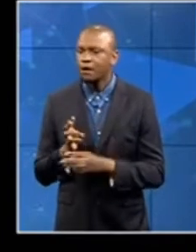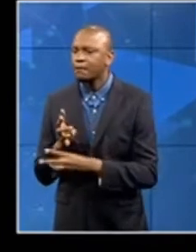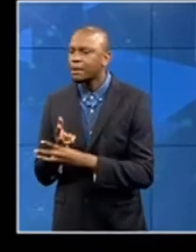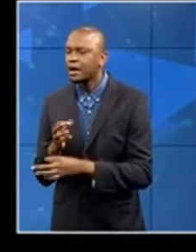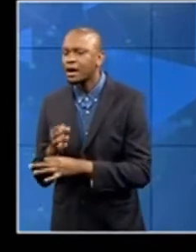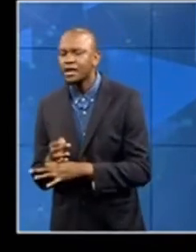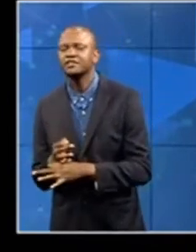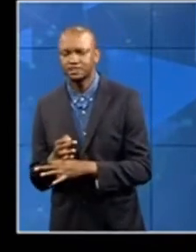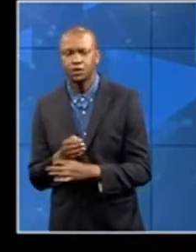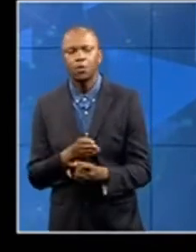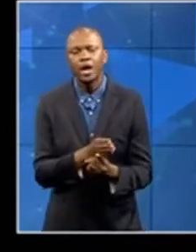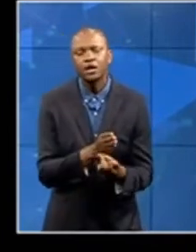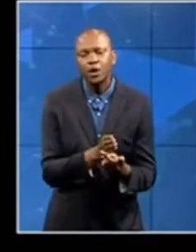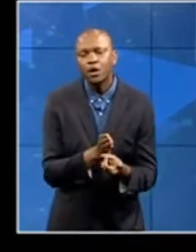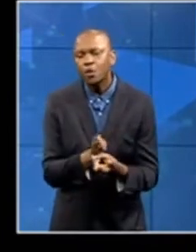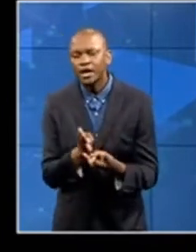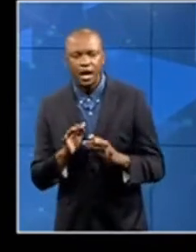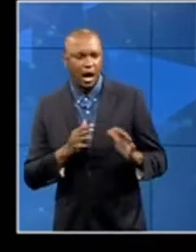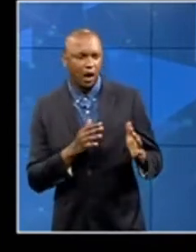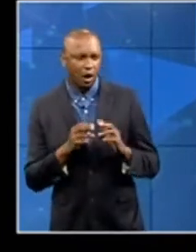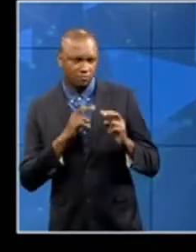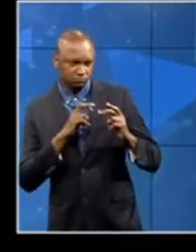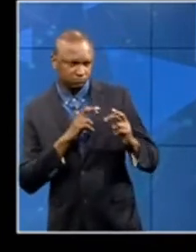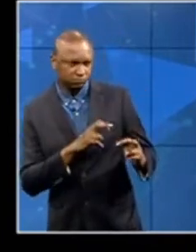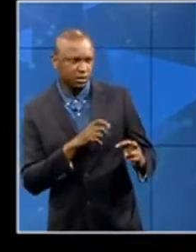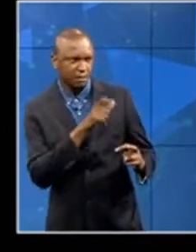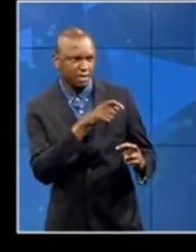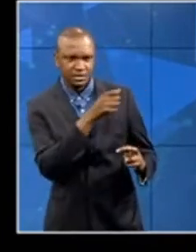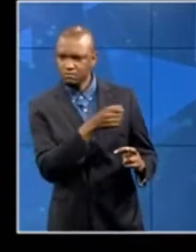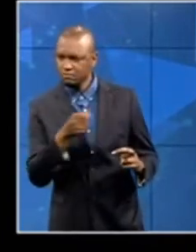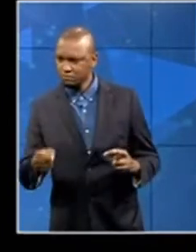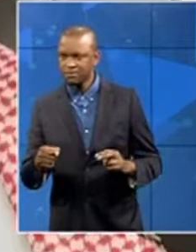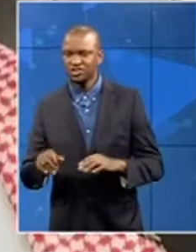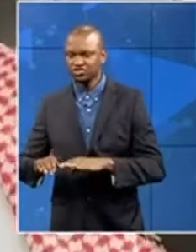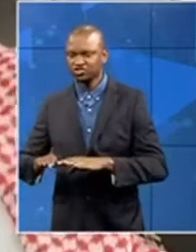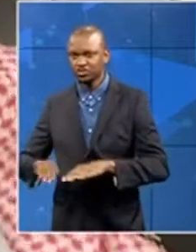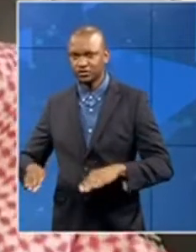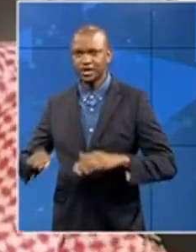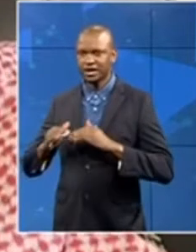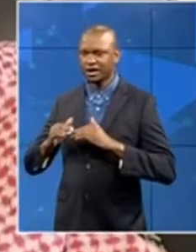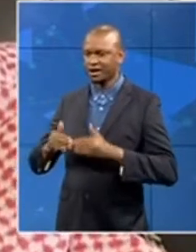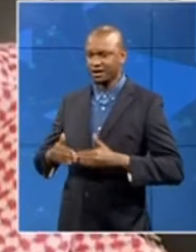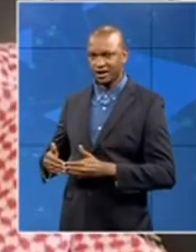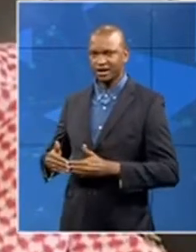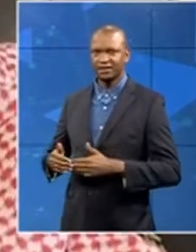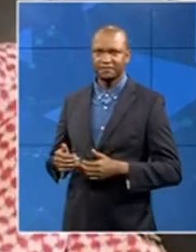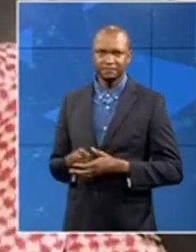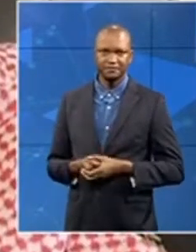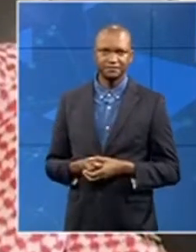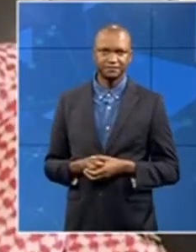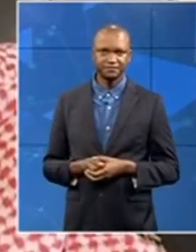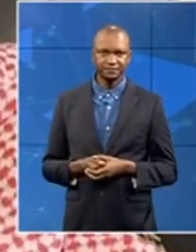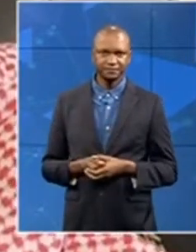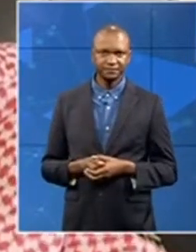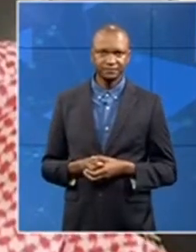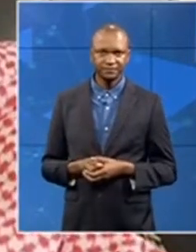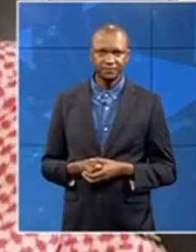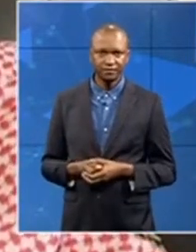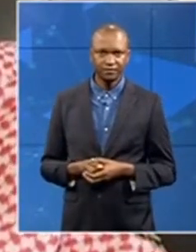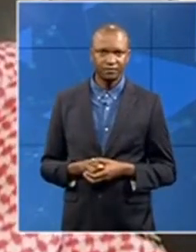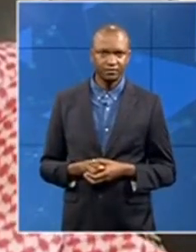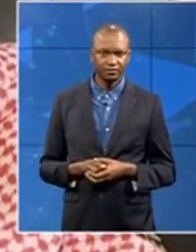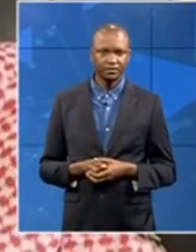bantfu labatawugadza abantwana ngembikwe kube bacashwe. Your house today because they've